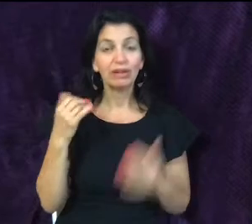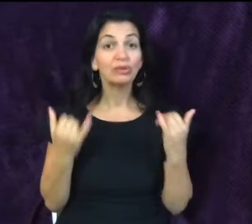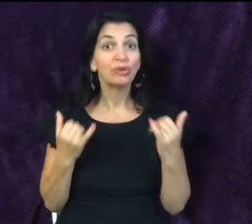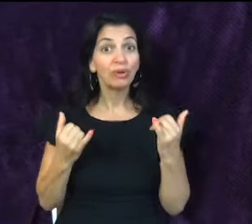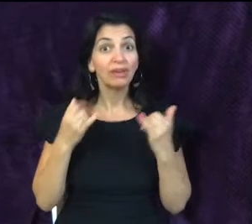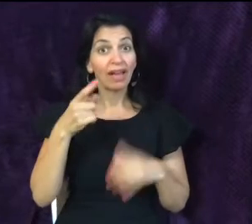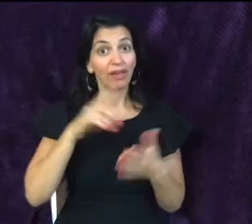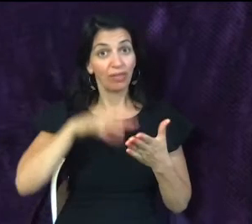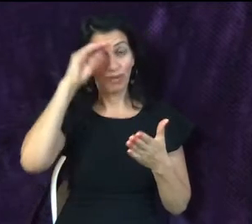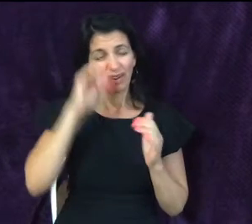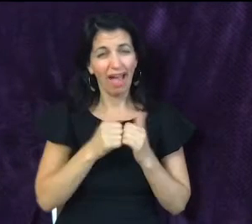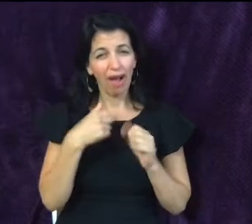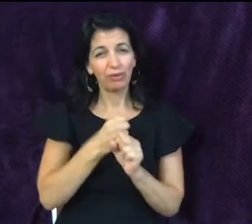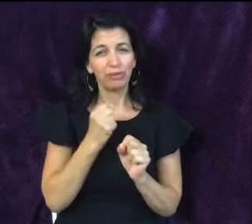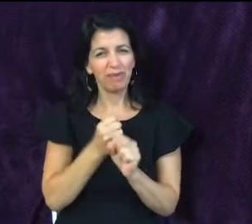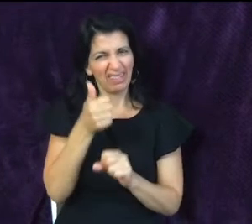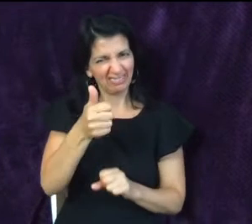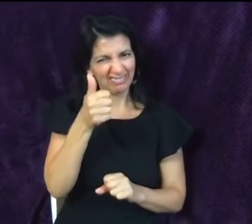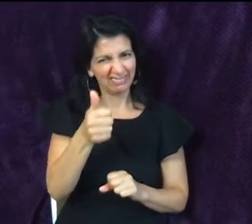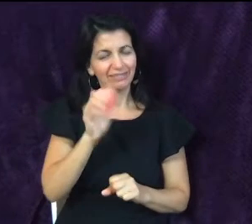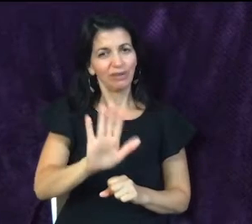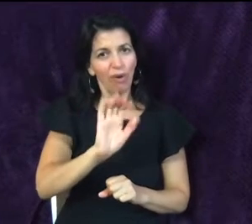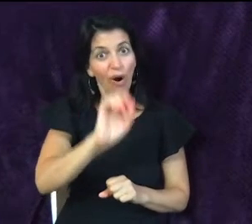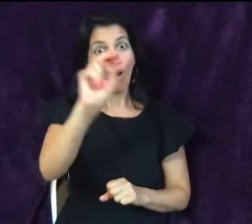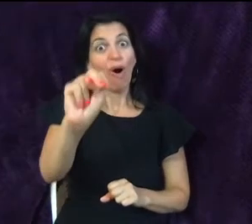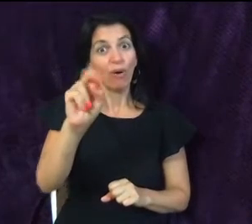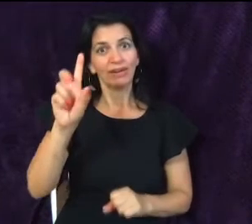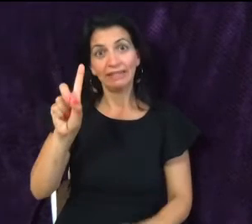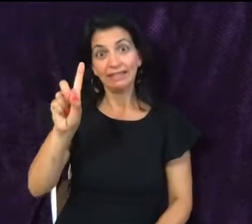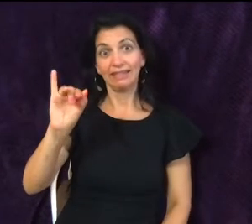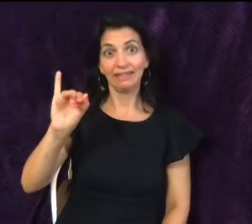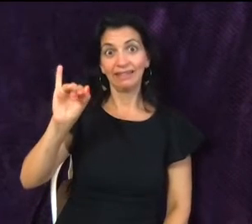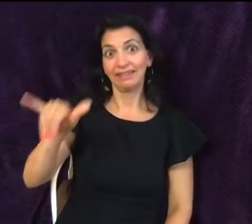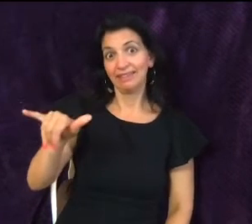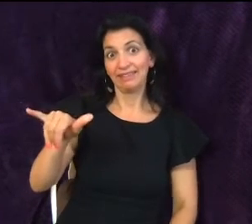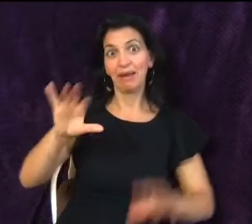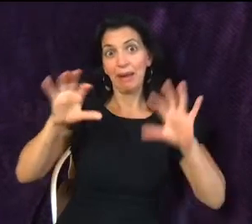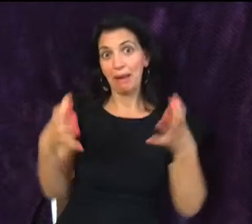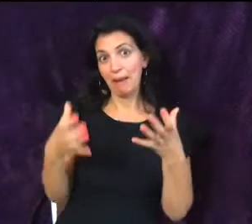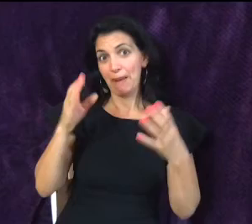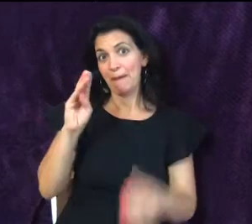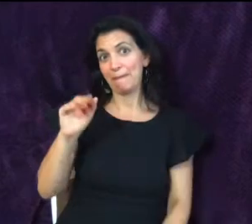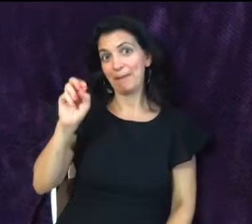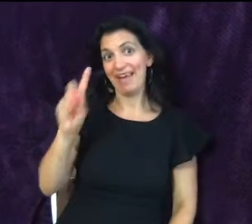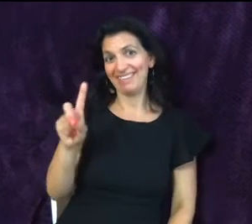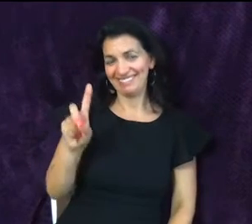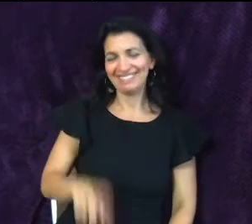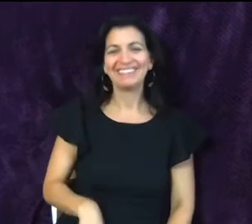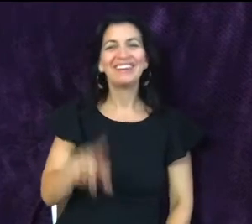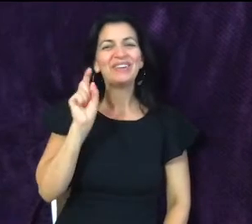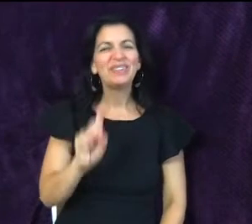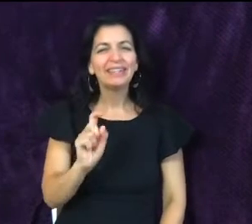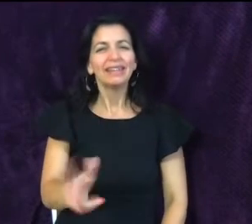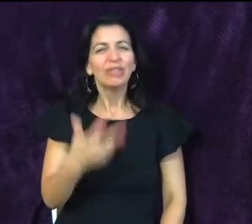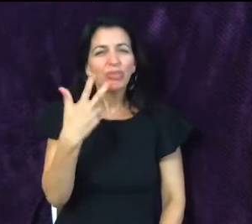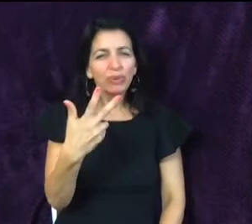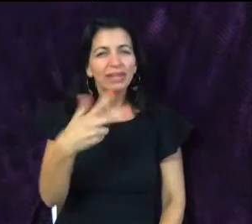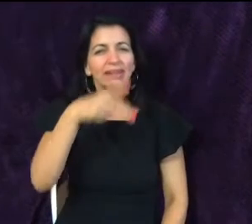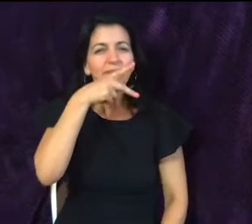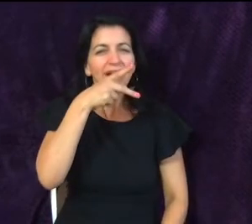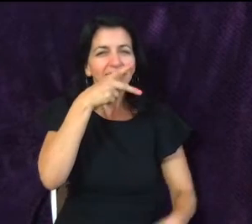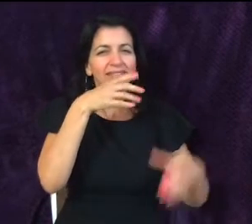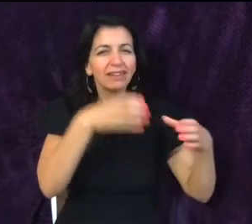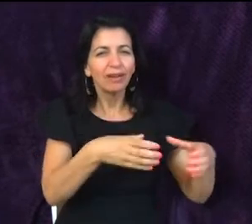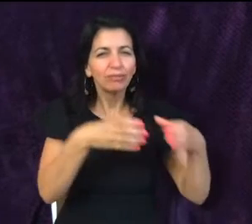own DIY band. For this, you'll need 3 empty plastic containers. They can be